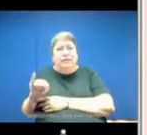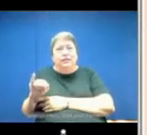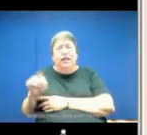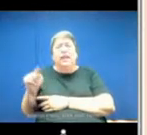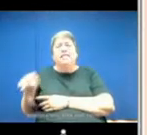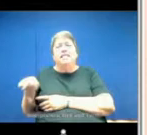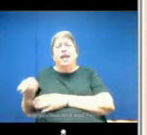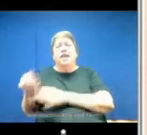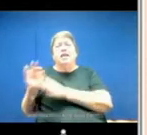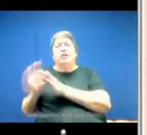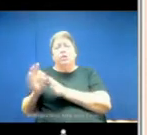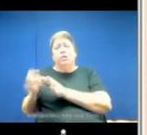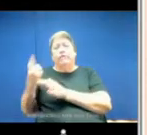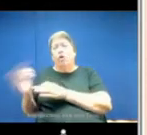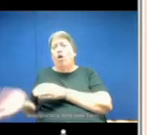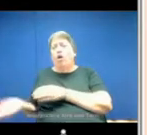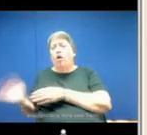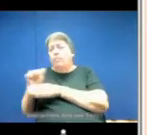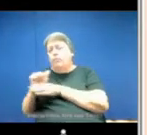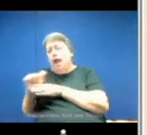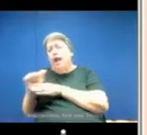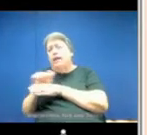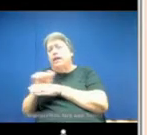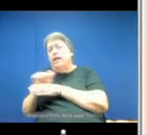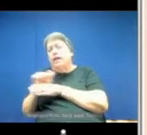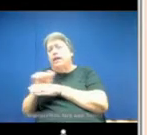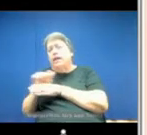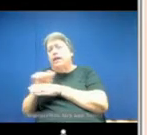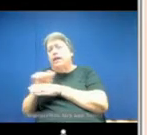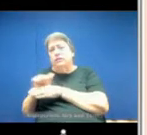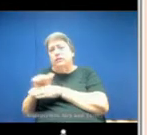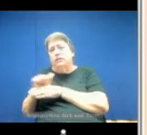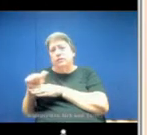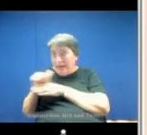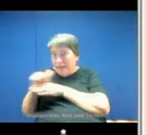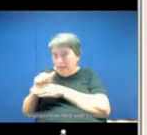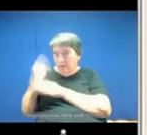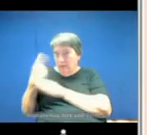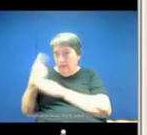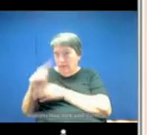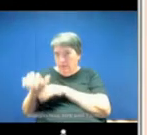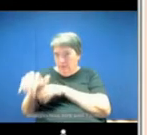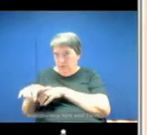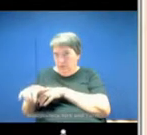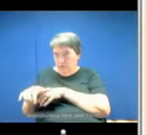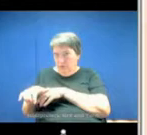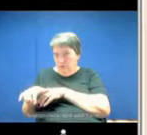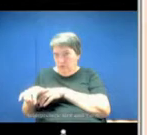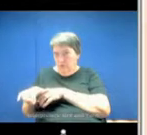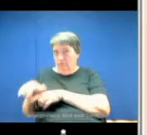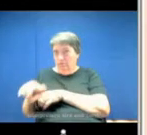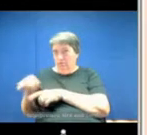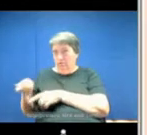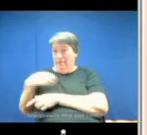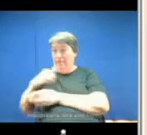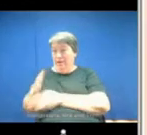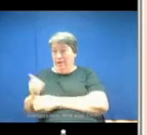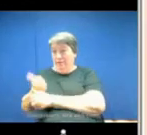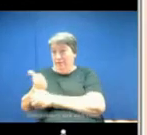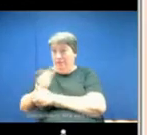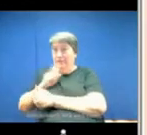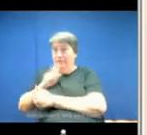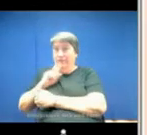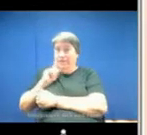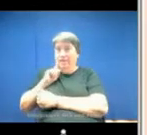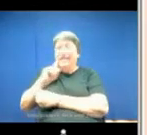all-day preparation session for the plaintiff's deposition. The plaintiff is deaf. They did that in the